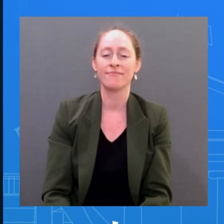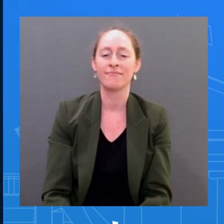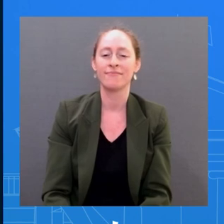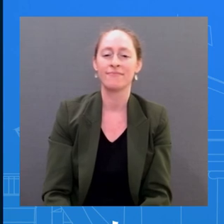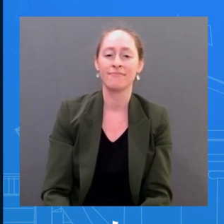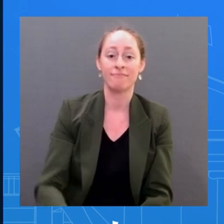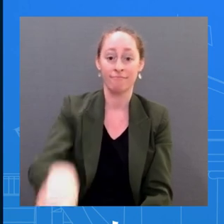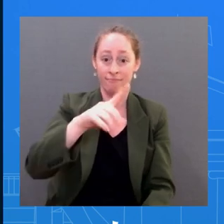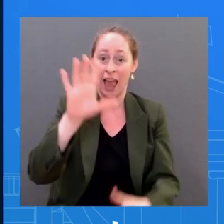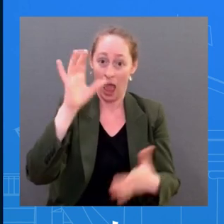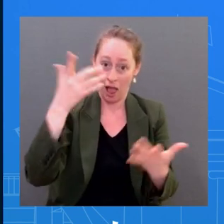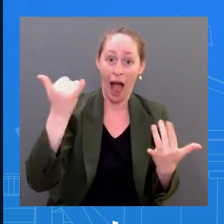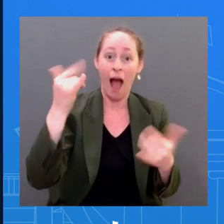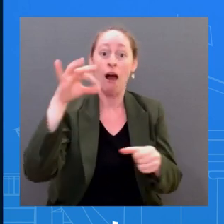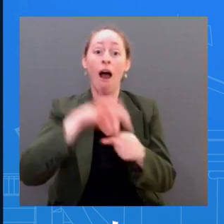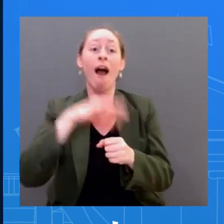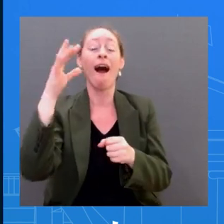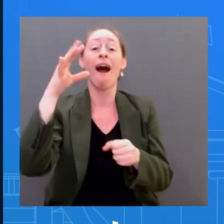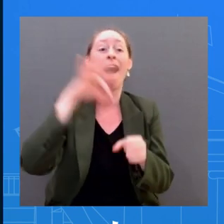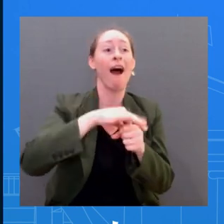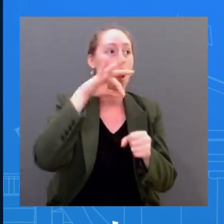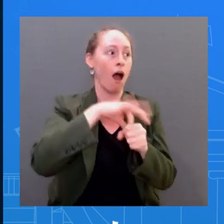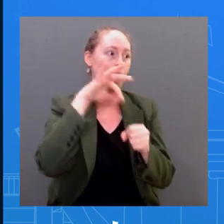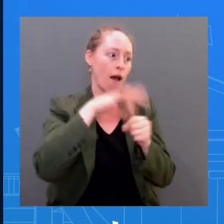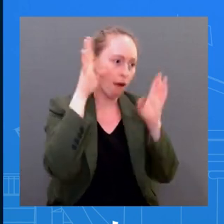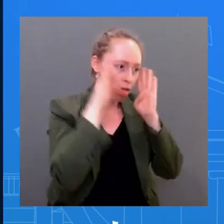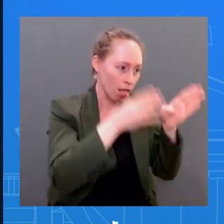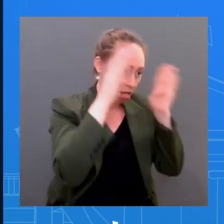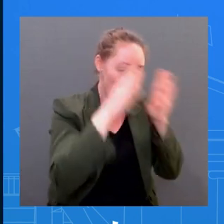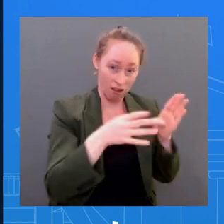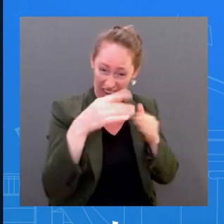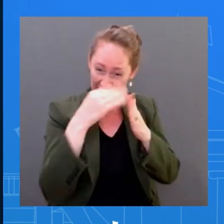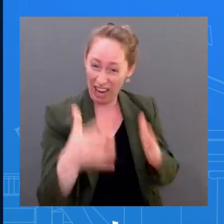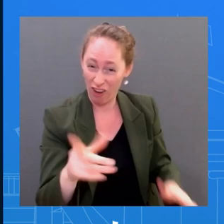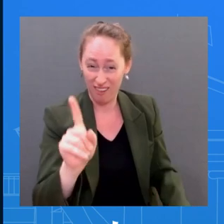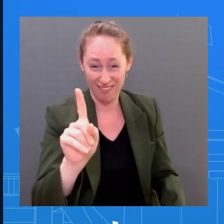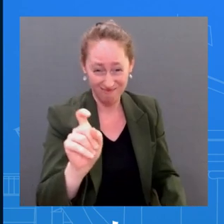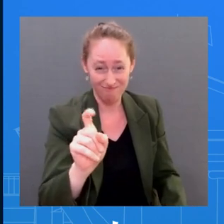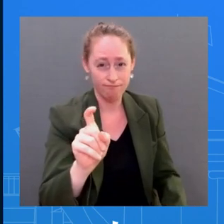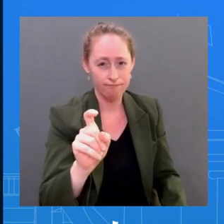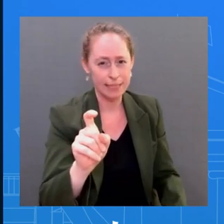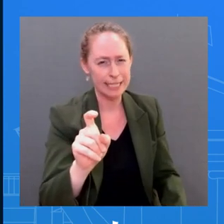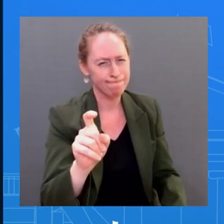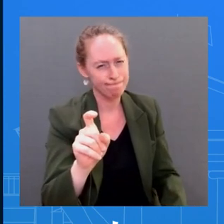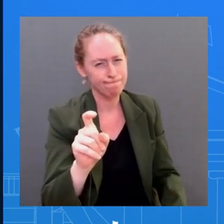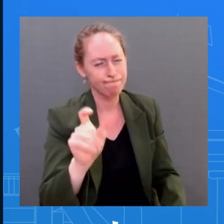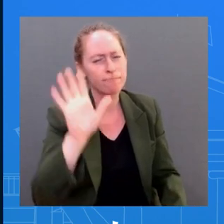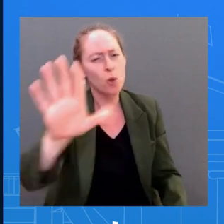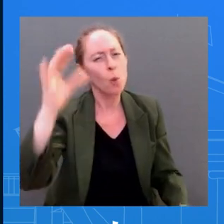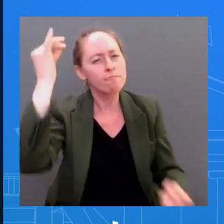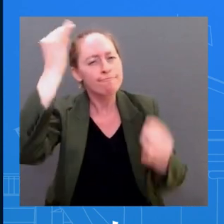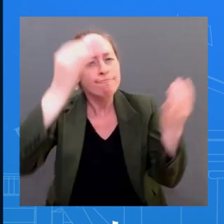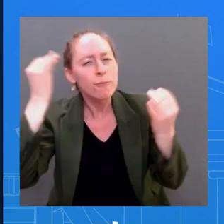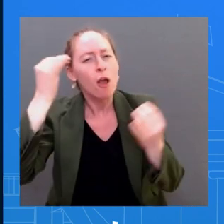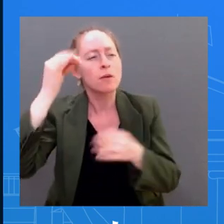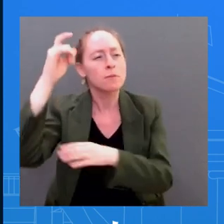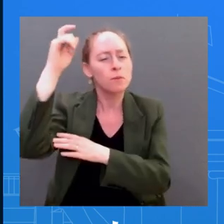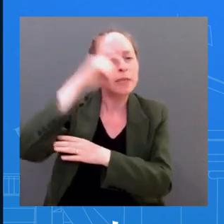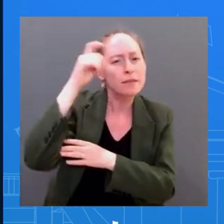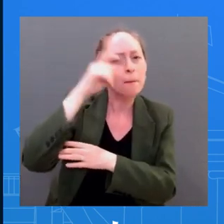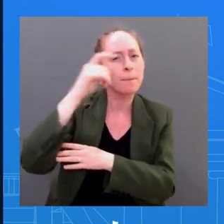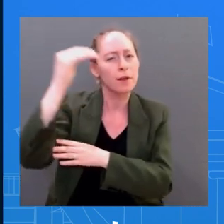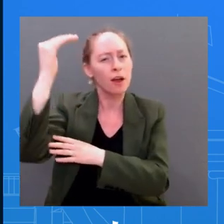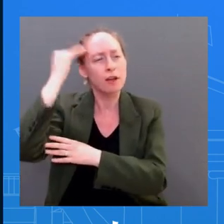be knowledgeable and wise and act on what we truly believe. Again, we got to look in the mirror, lead with